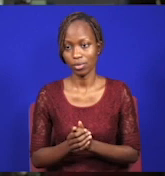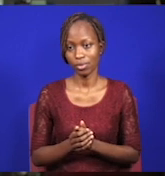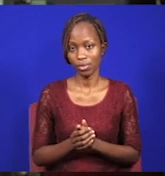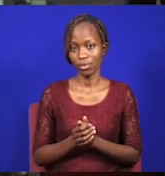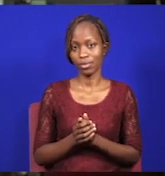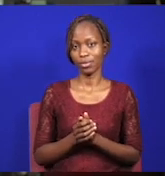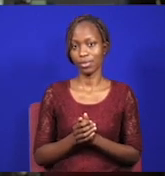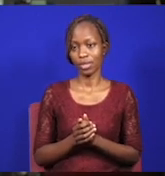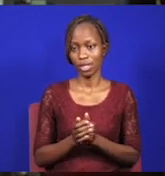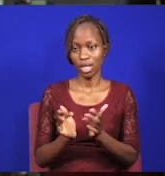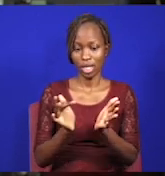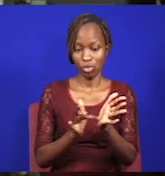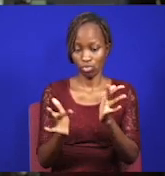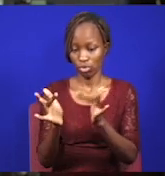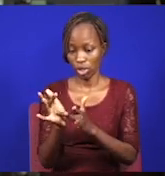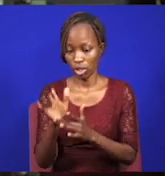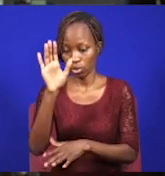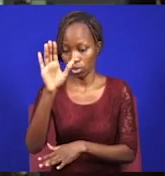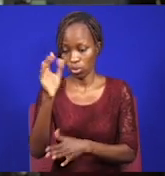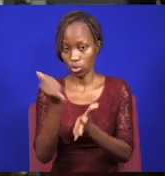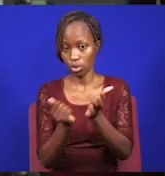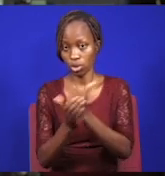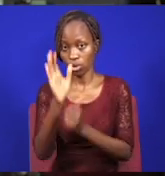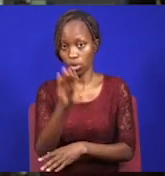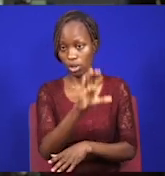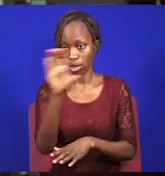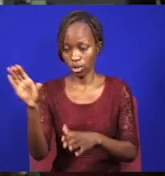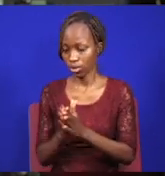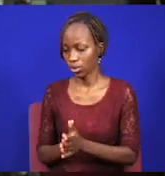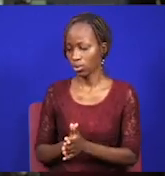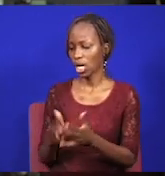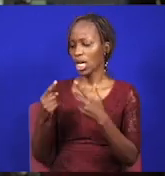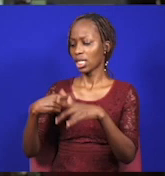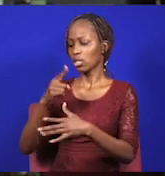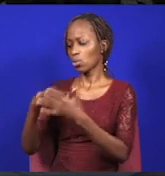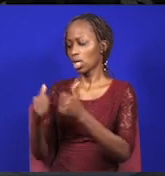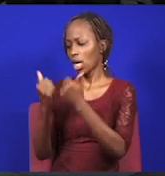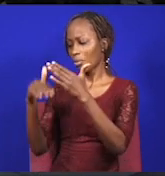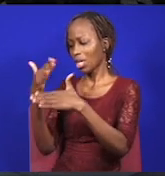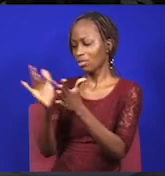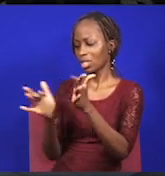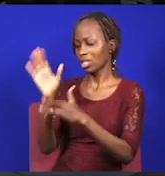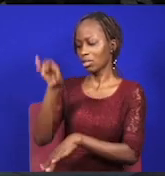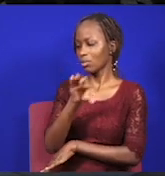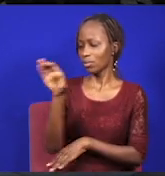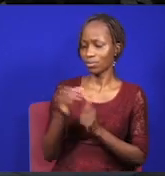Christ was nailed to a cross. So, contestants, tell us what happened next.